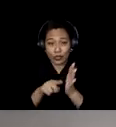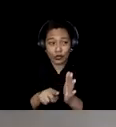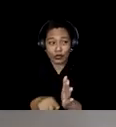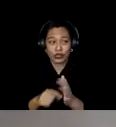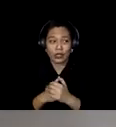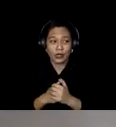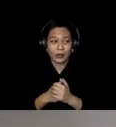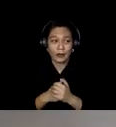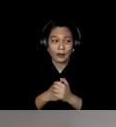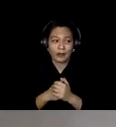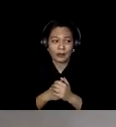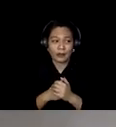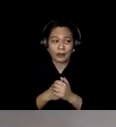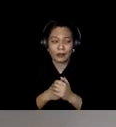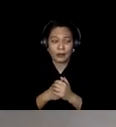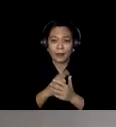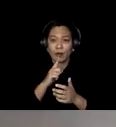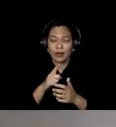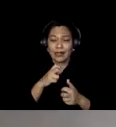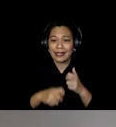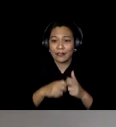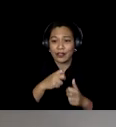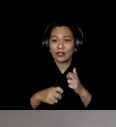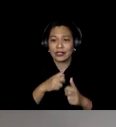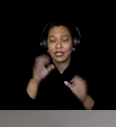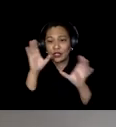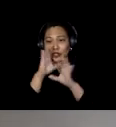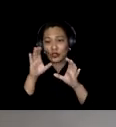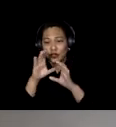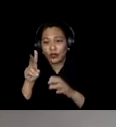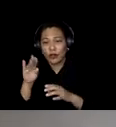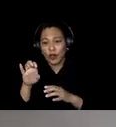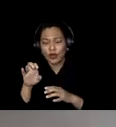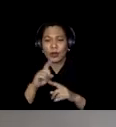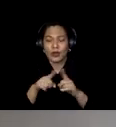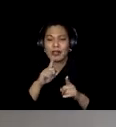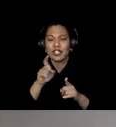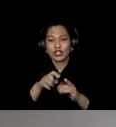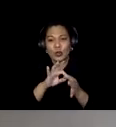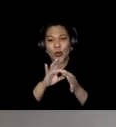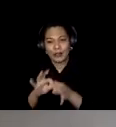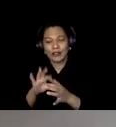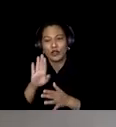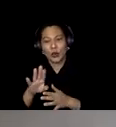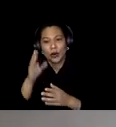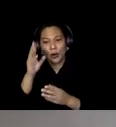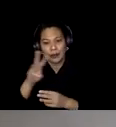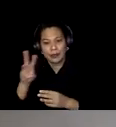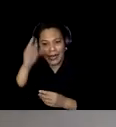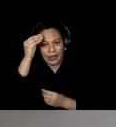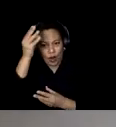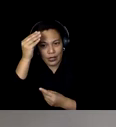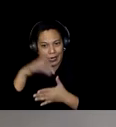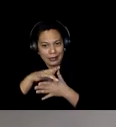the difficulty score, the search volume aside, the main thing is it should be relevant to the content that's on your website. So don't pick something just